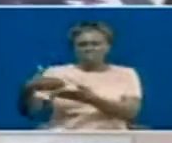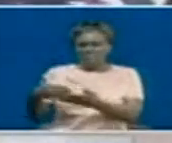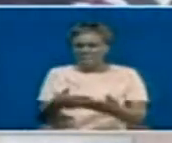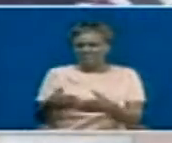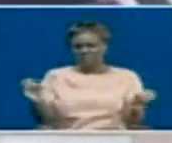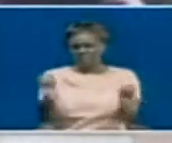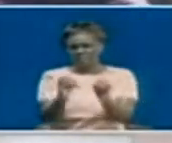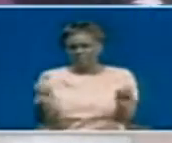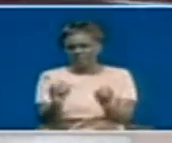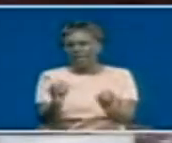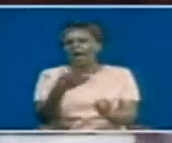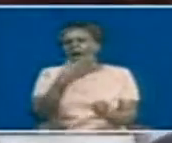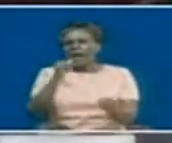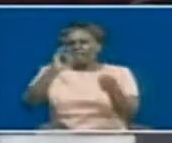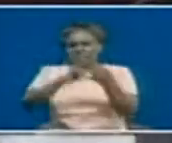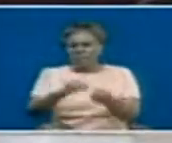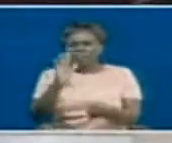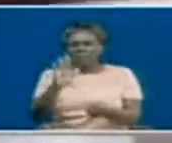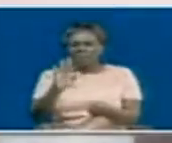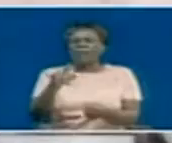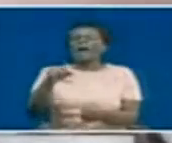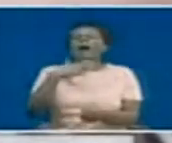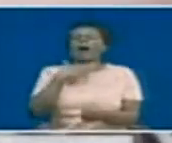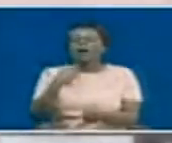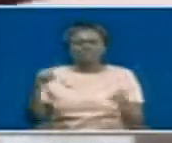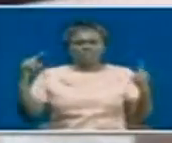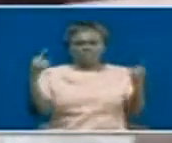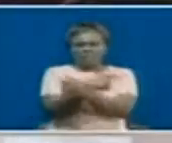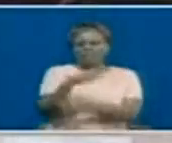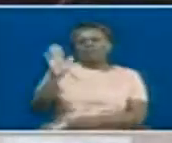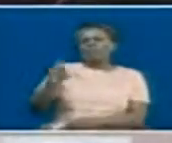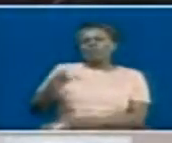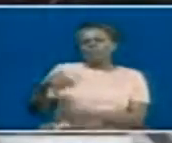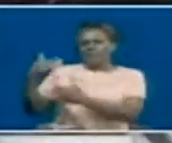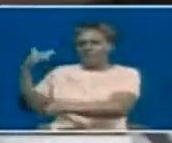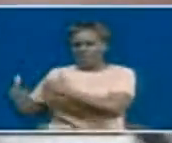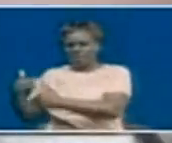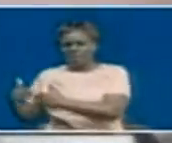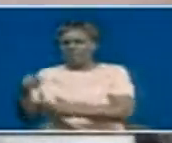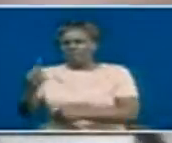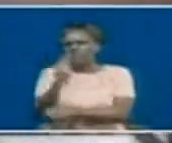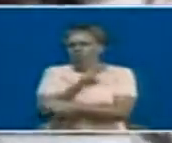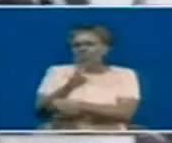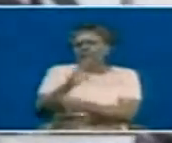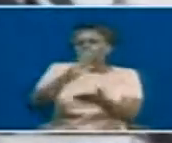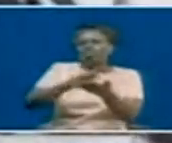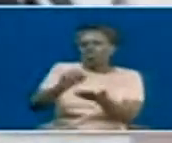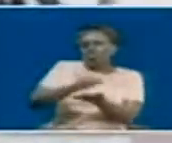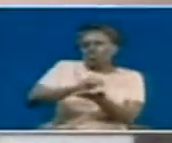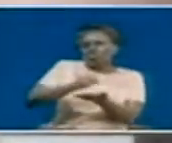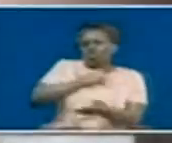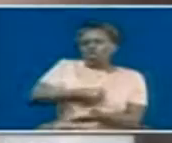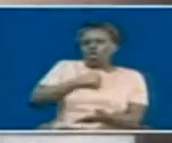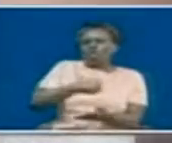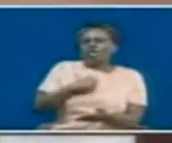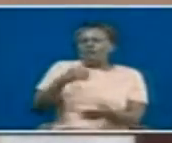with the child. Her husband noticed that his wife behaved differently from other mothers in the neighborhood. She would look for any excuse not to be near